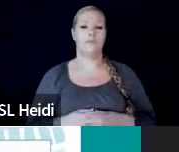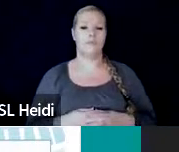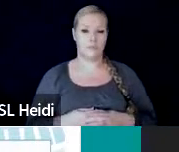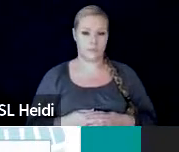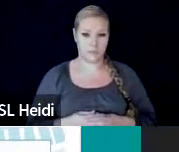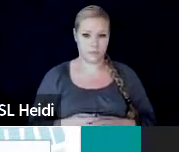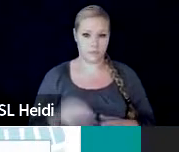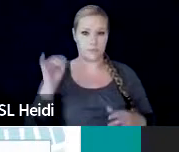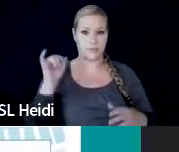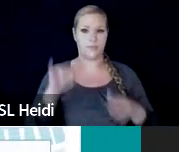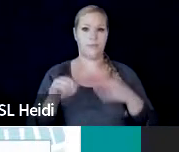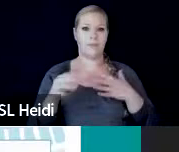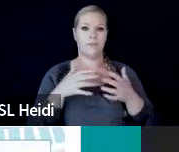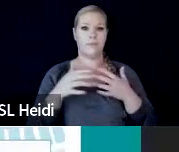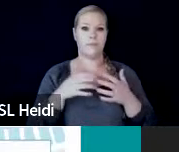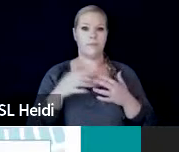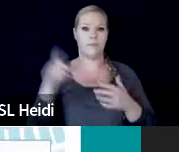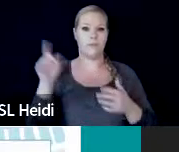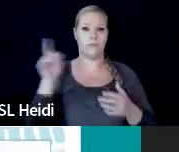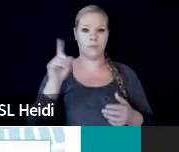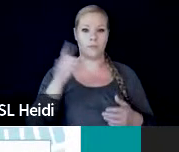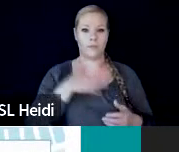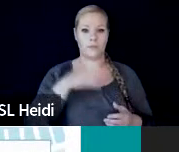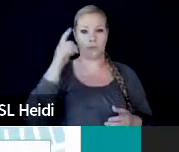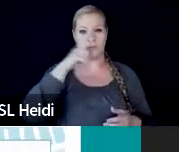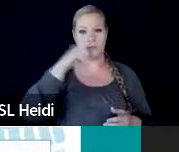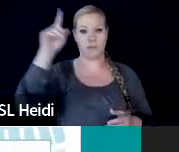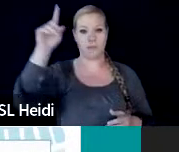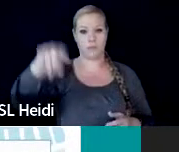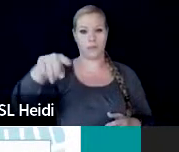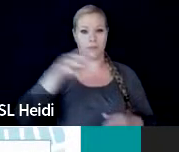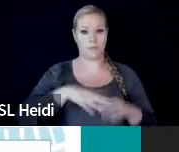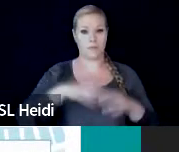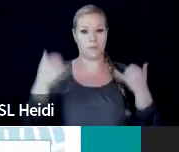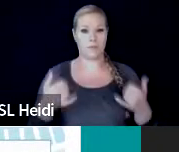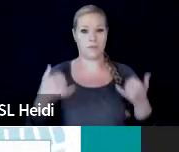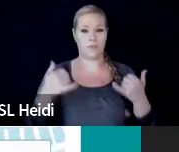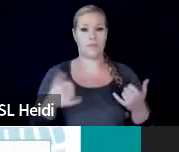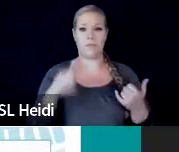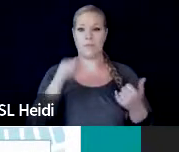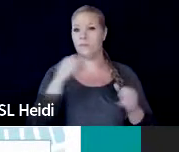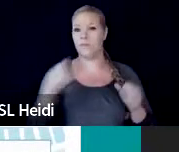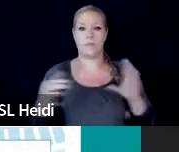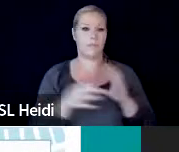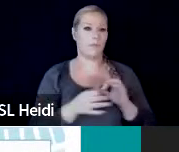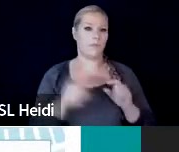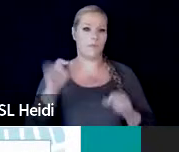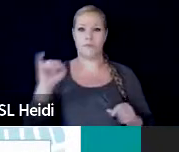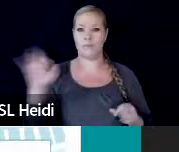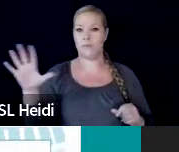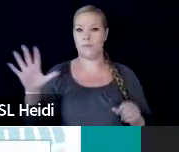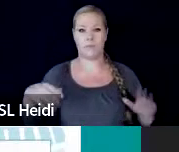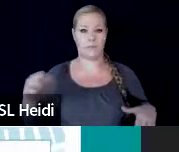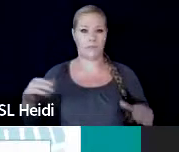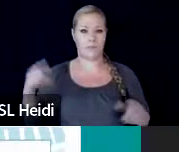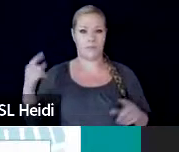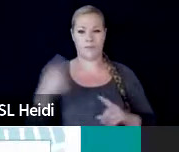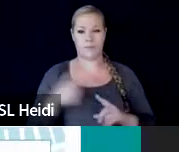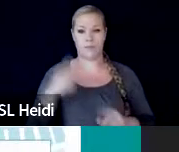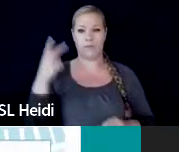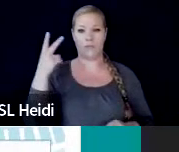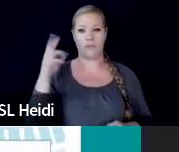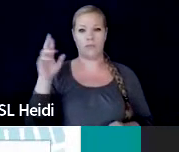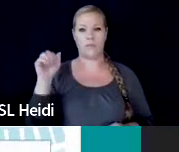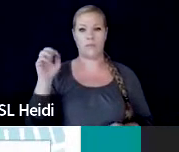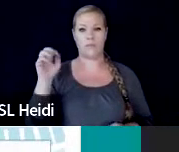This gray roadway that my cursor is over is not connecting to I-5 at this point. These two ramps,